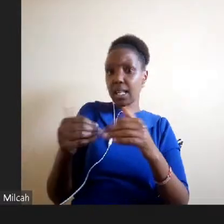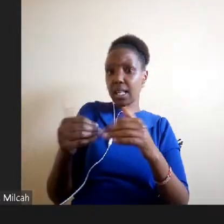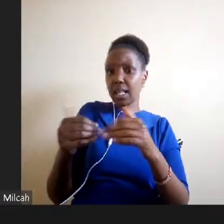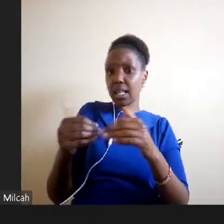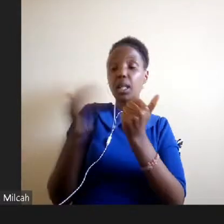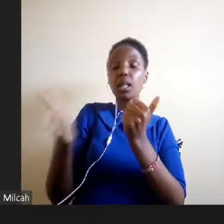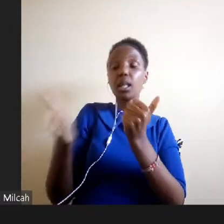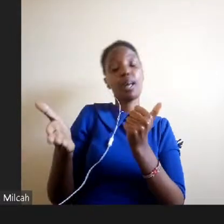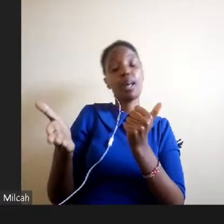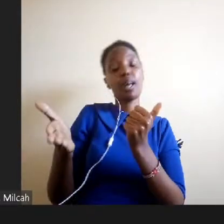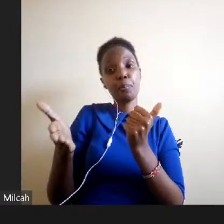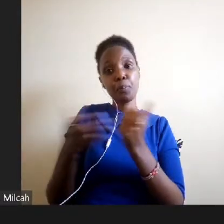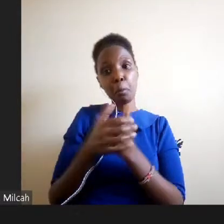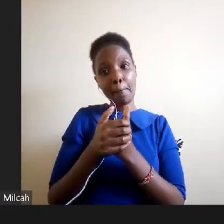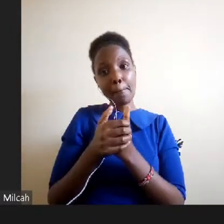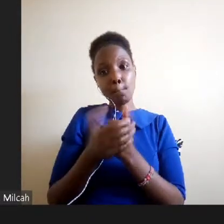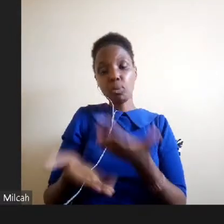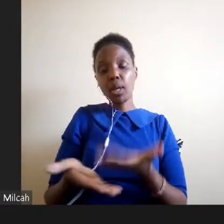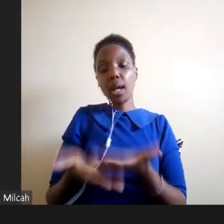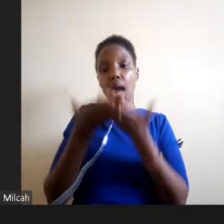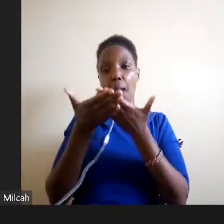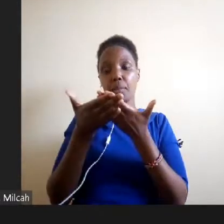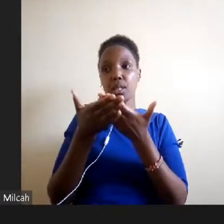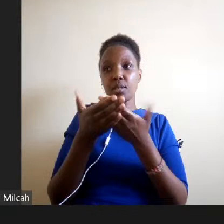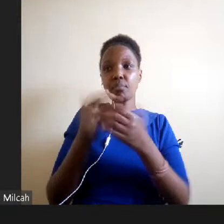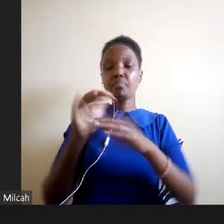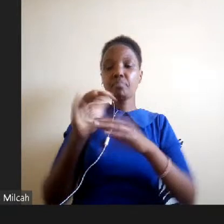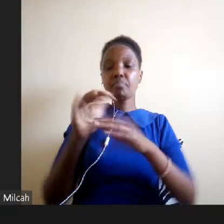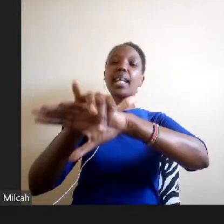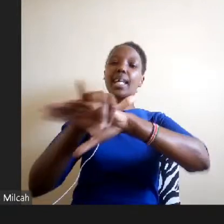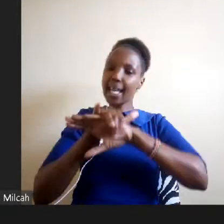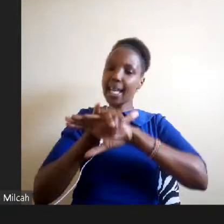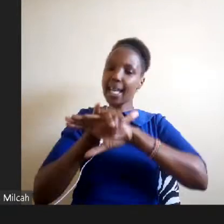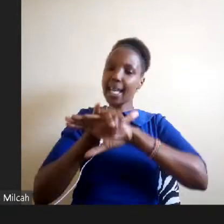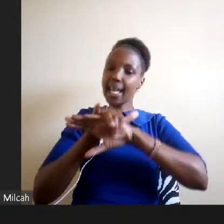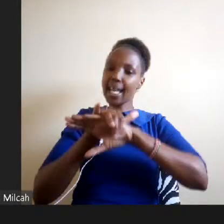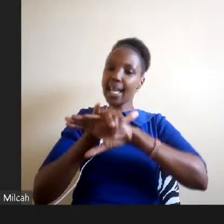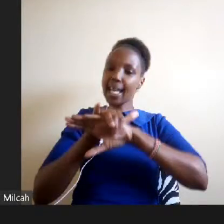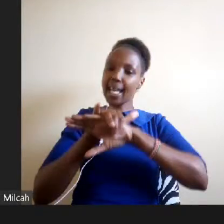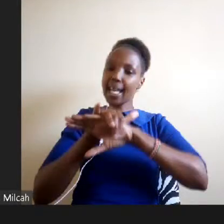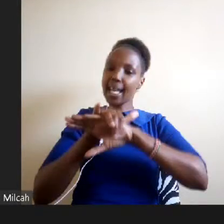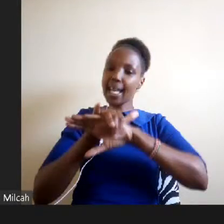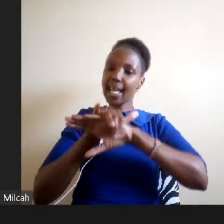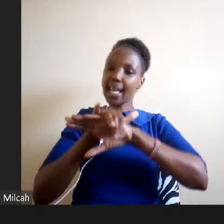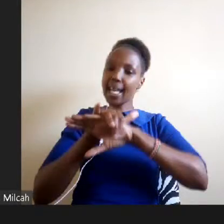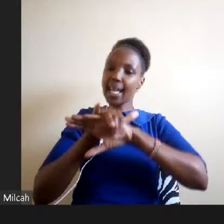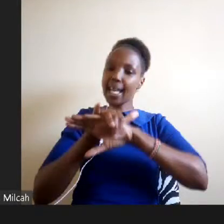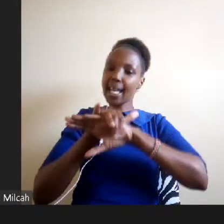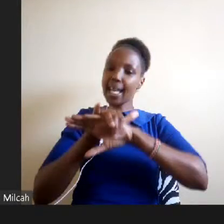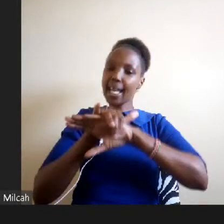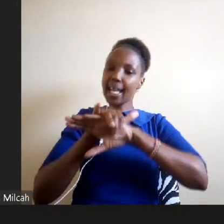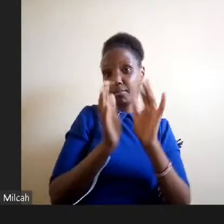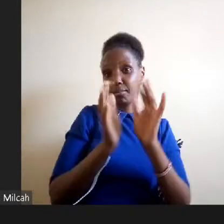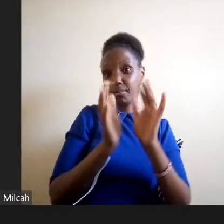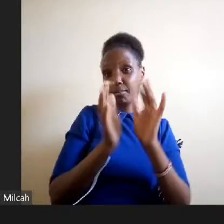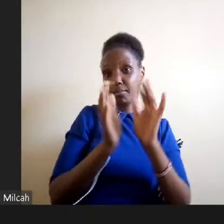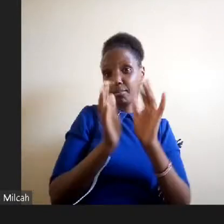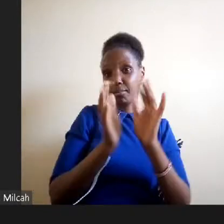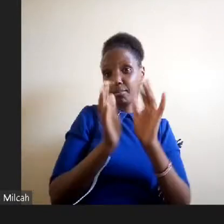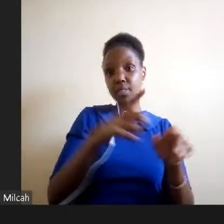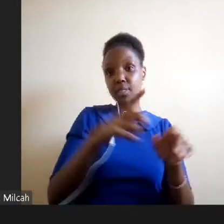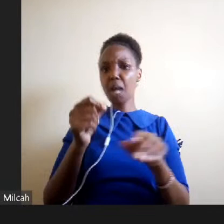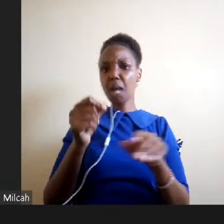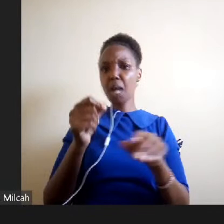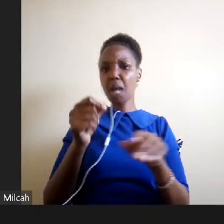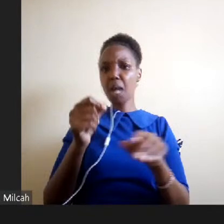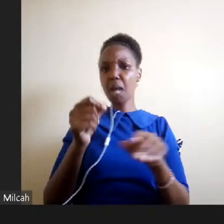that, help them harness the potential that there is out there for the internet. And so as we live online, children as